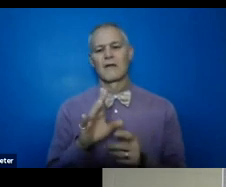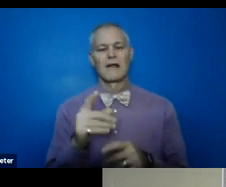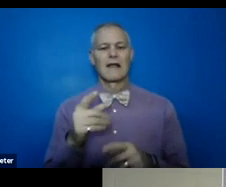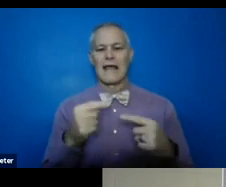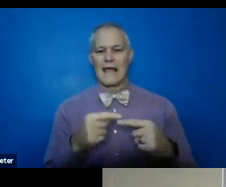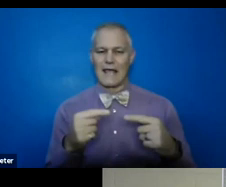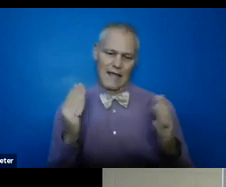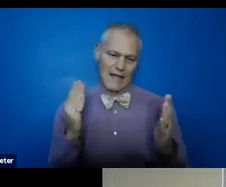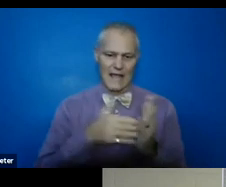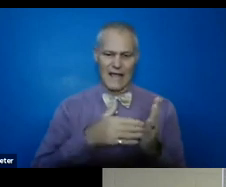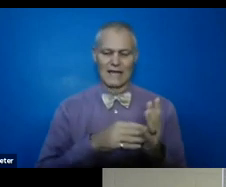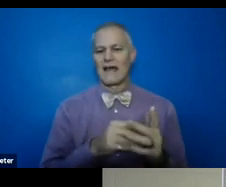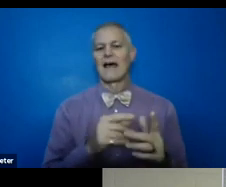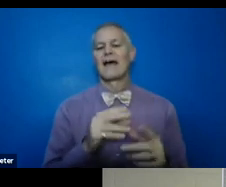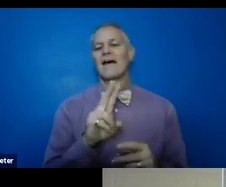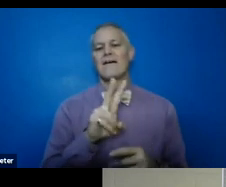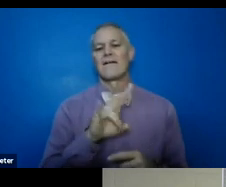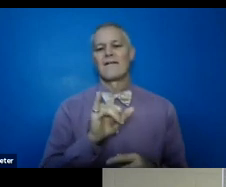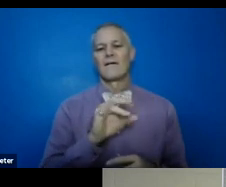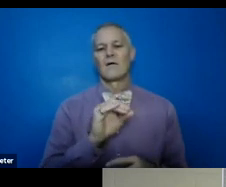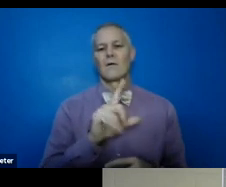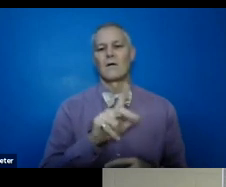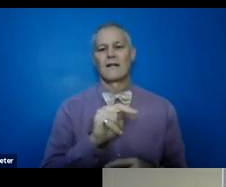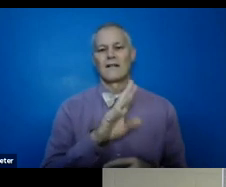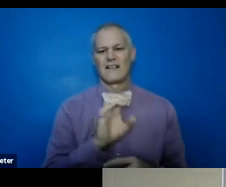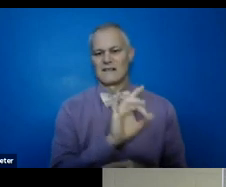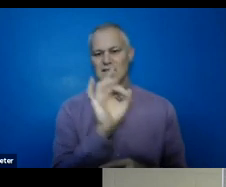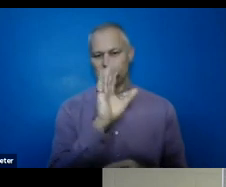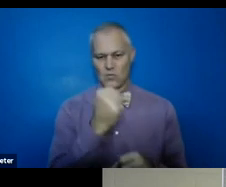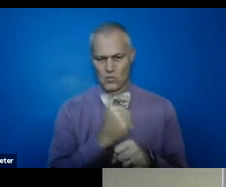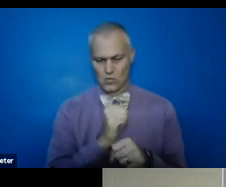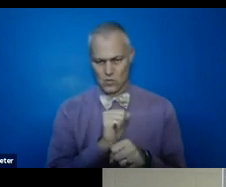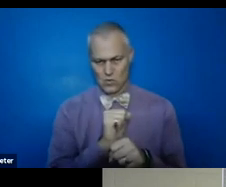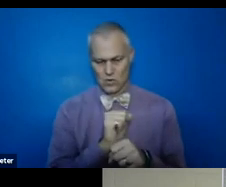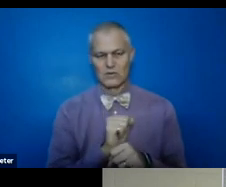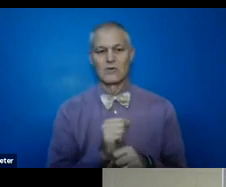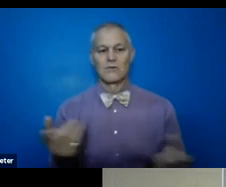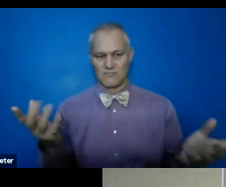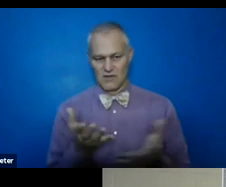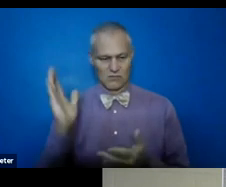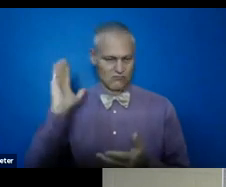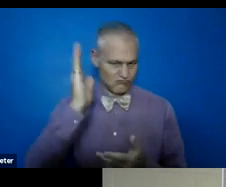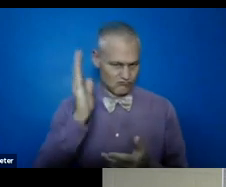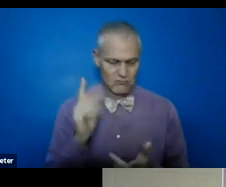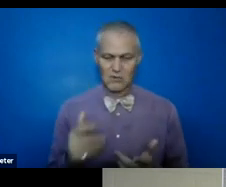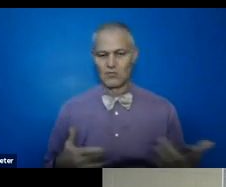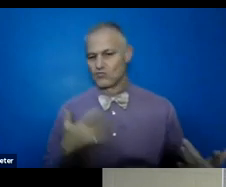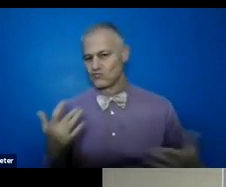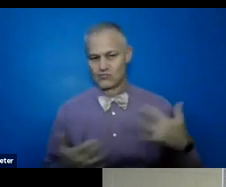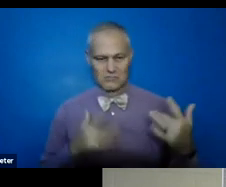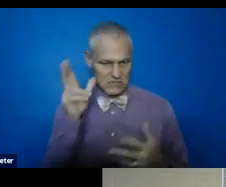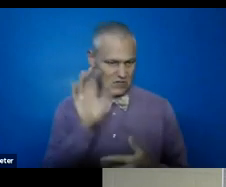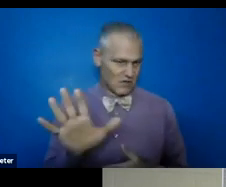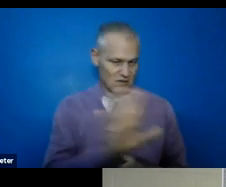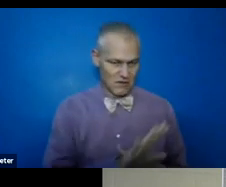about. So that's why we've invited them here today, and we're really excited to hear about their work. And I'm going to start by asking